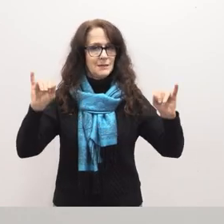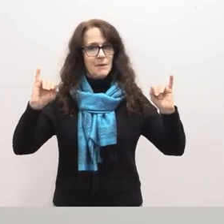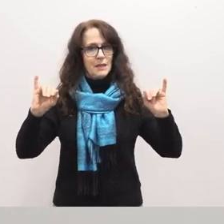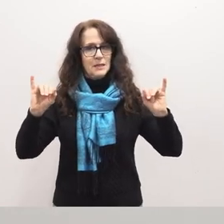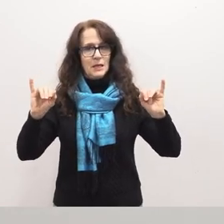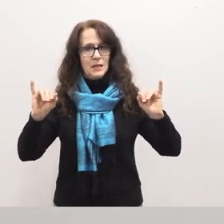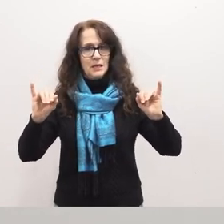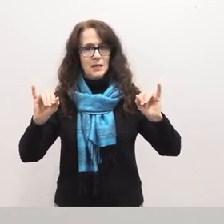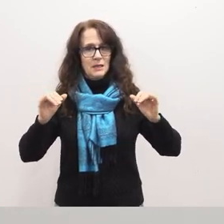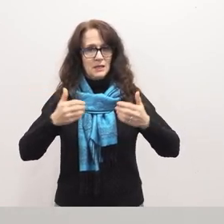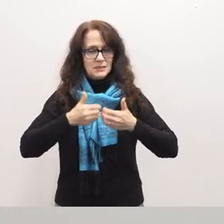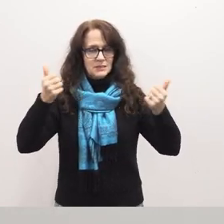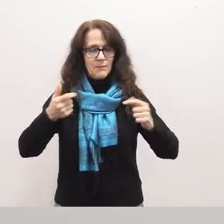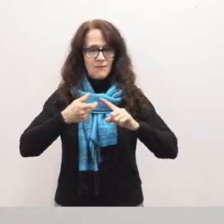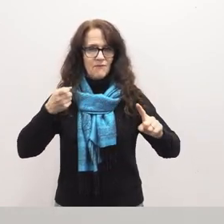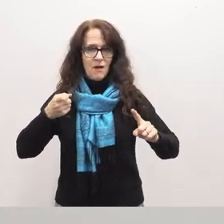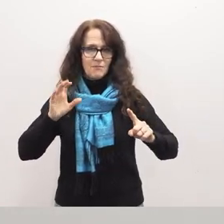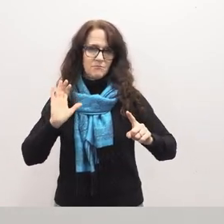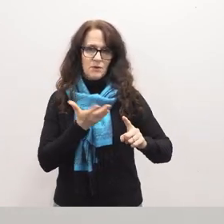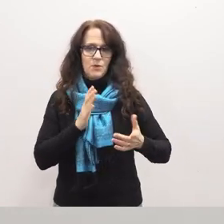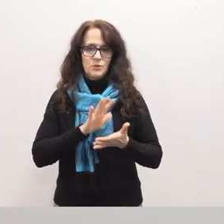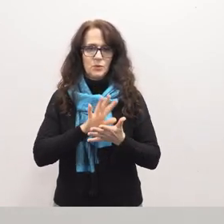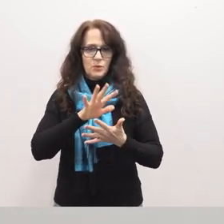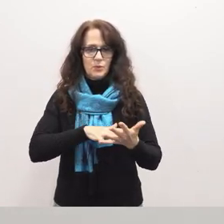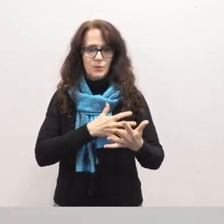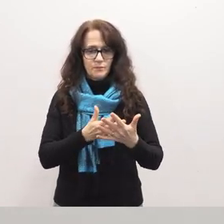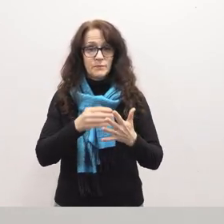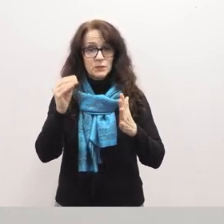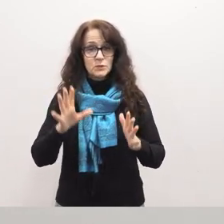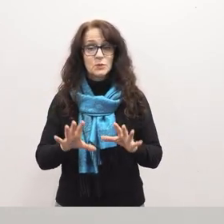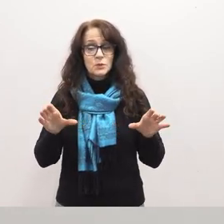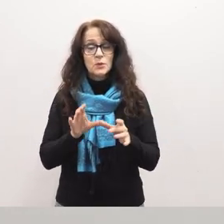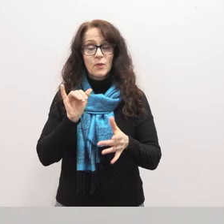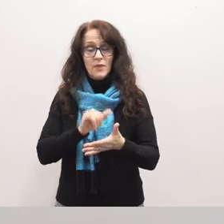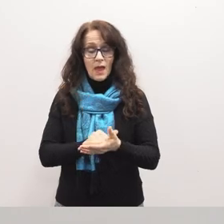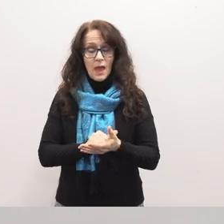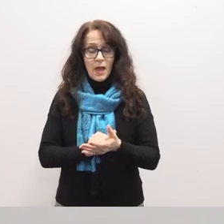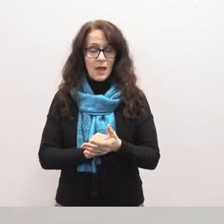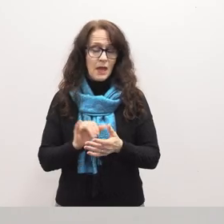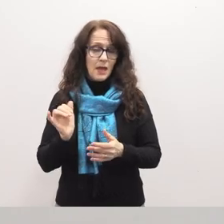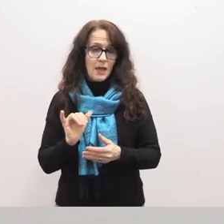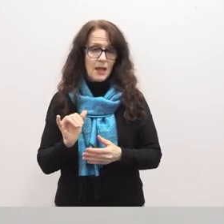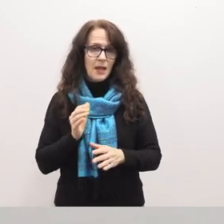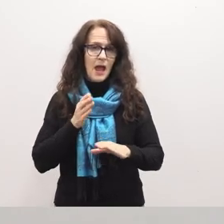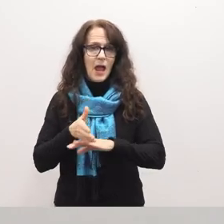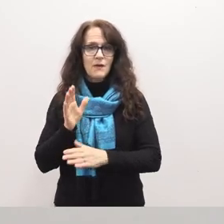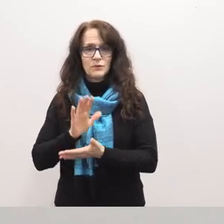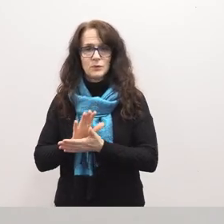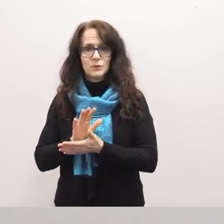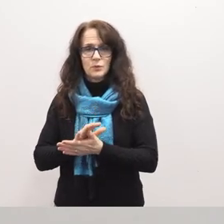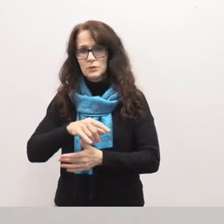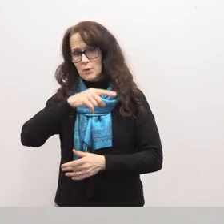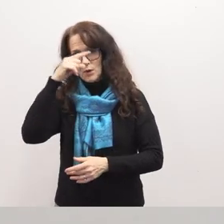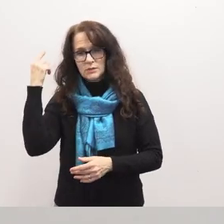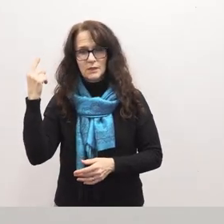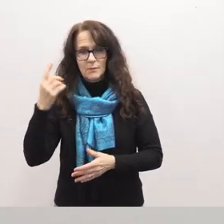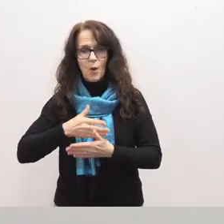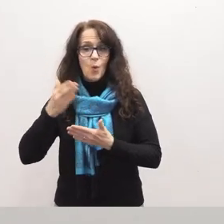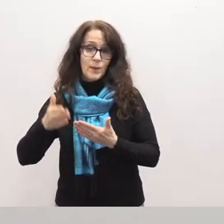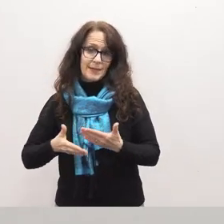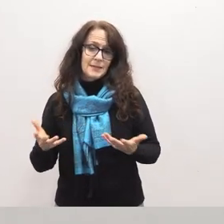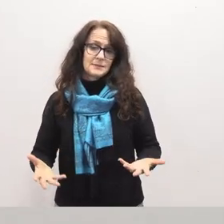of the current schedule, which many of our students do take advantage of, which would be after school during the summer or on the